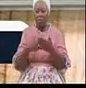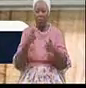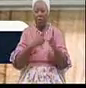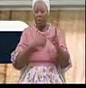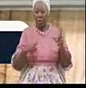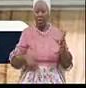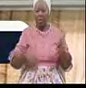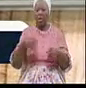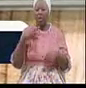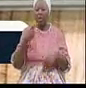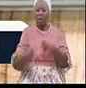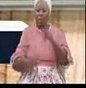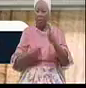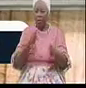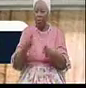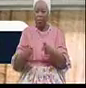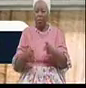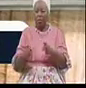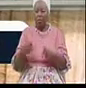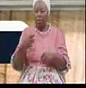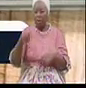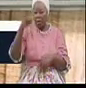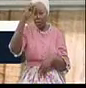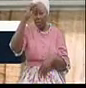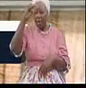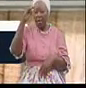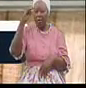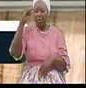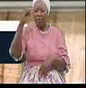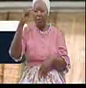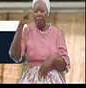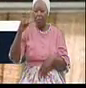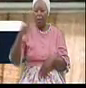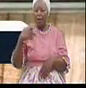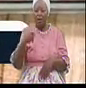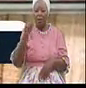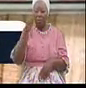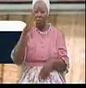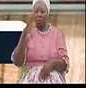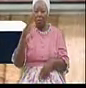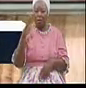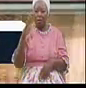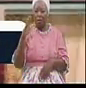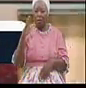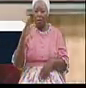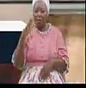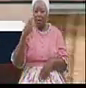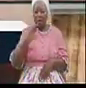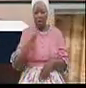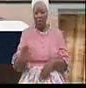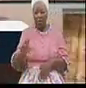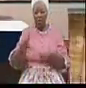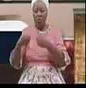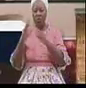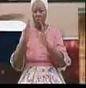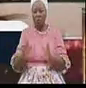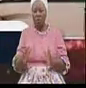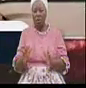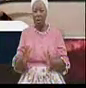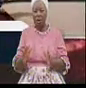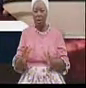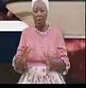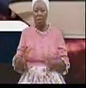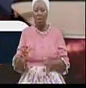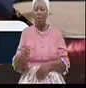The people, the men, the women, the churchgoers, the